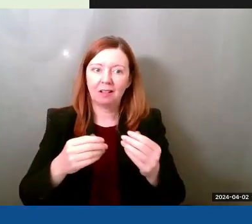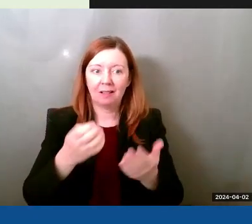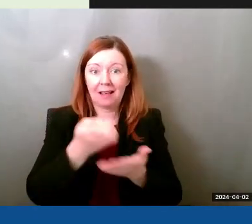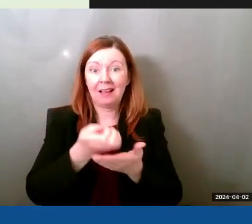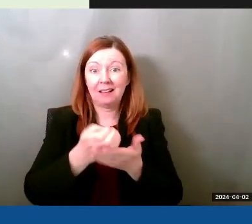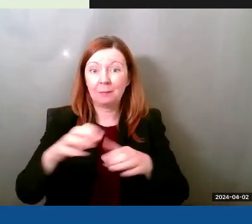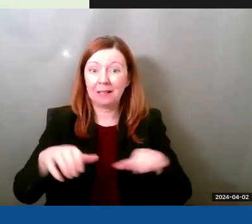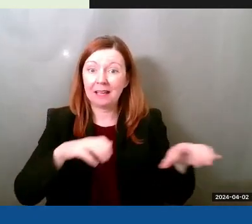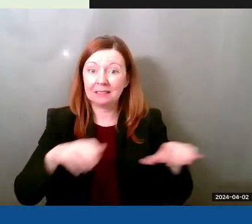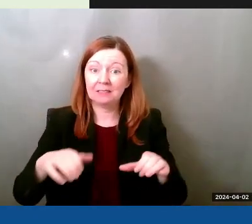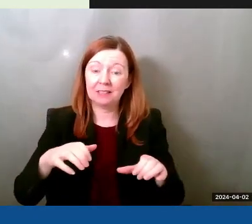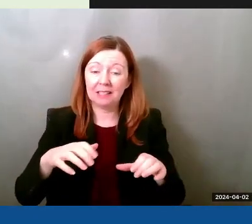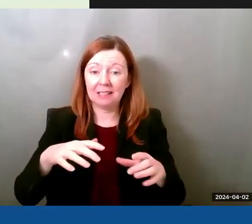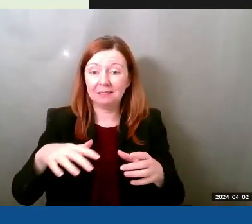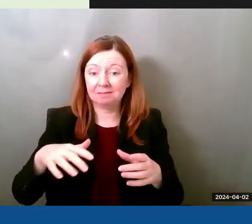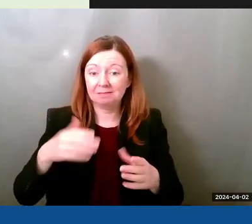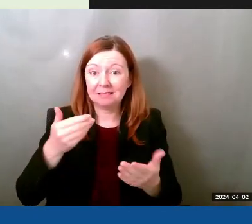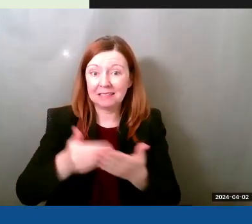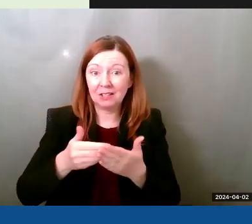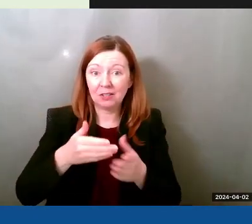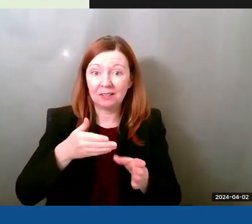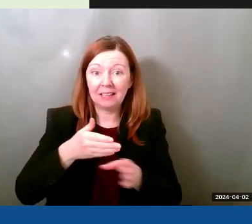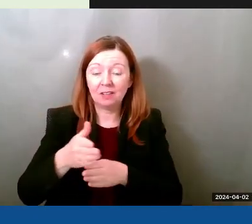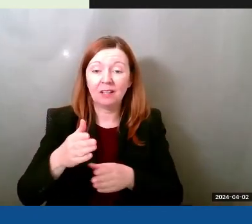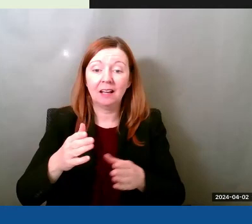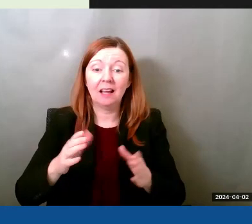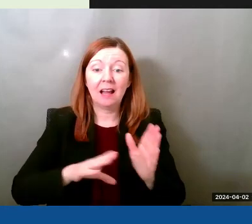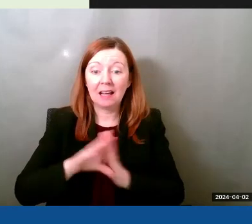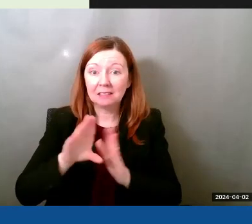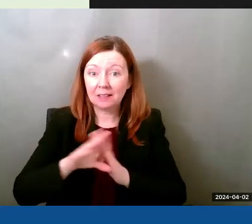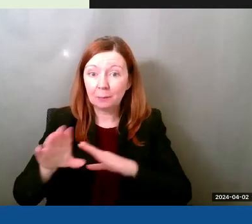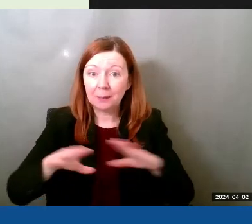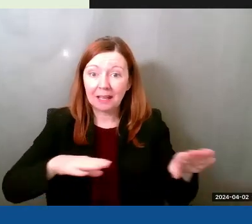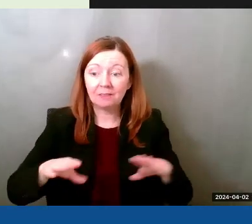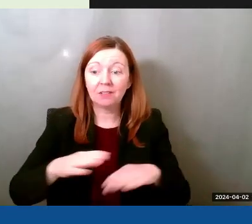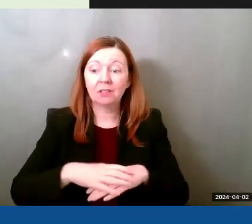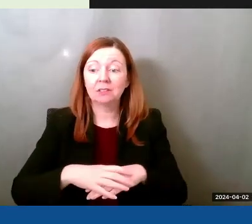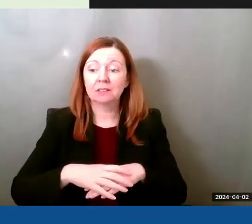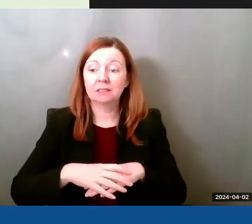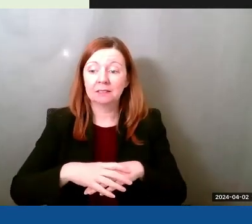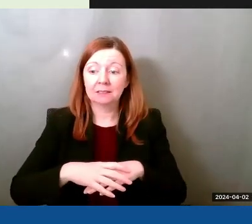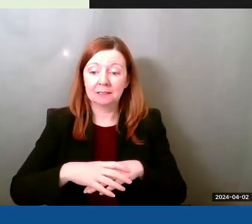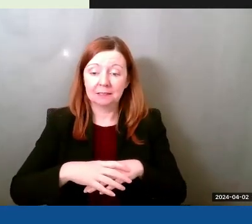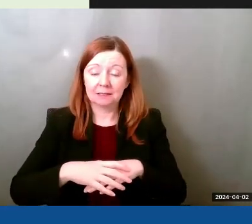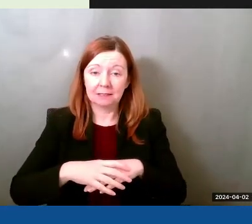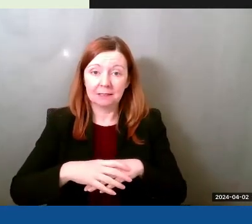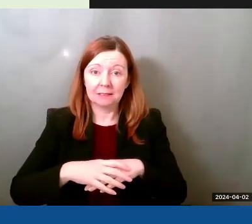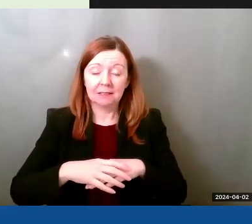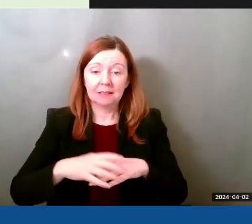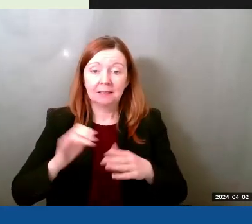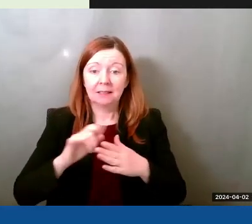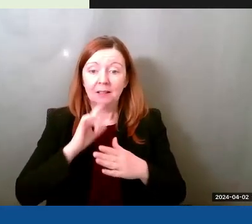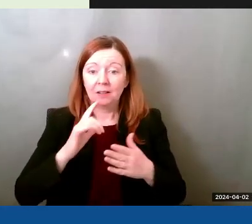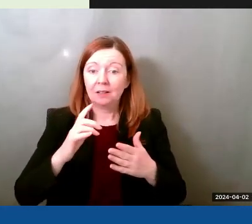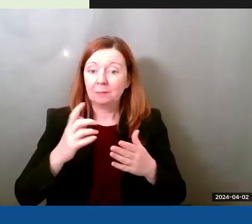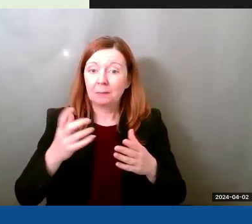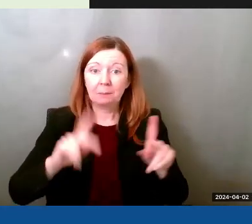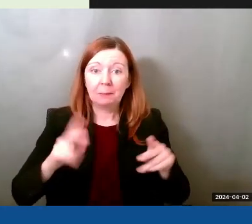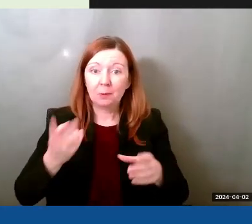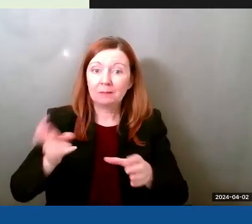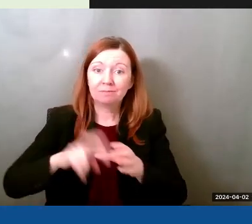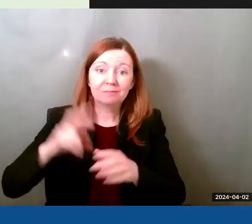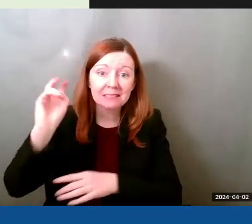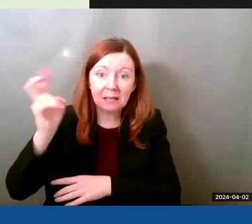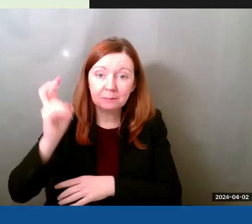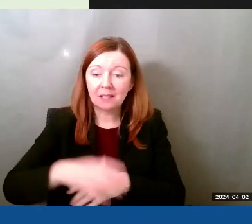activity around the area and develop behaviors and sort of brand recognition for taking SEPTA or taking PACO